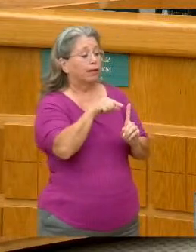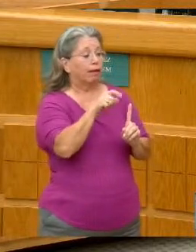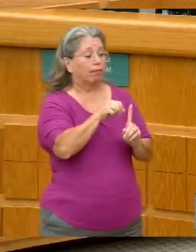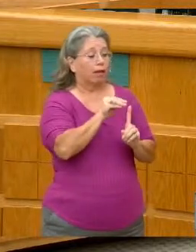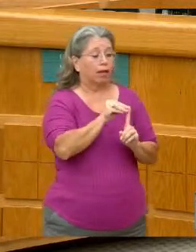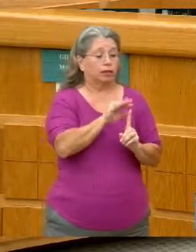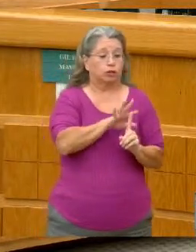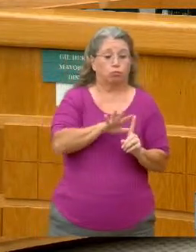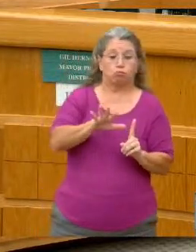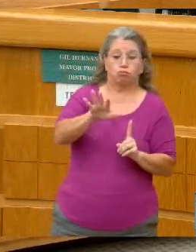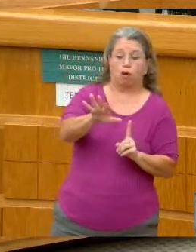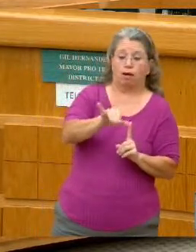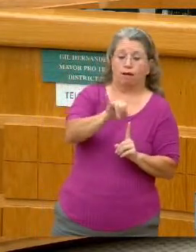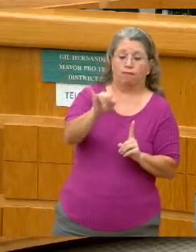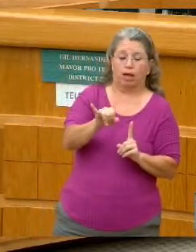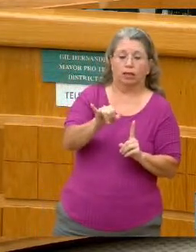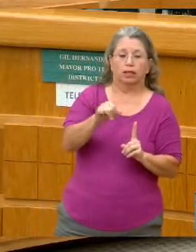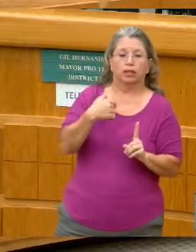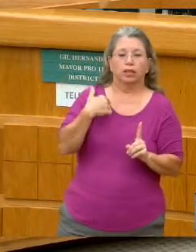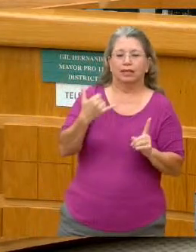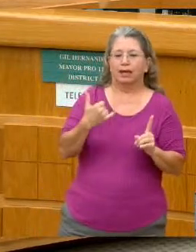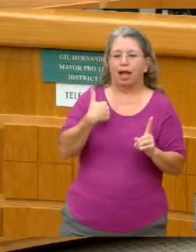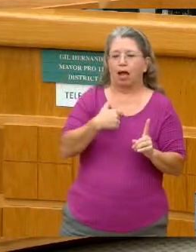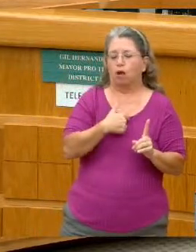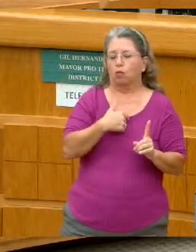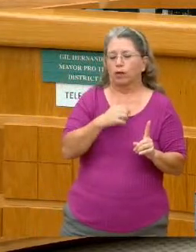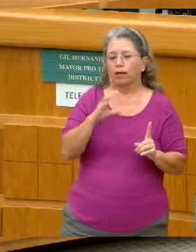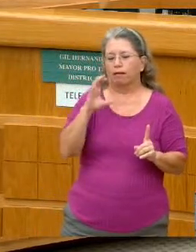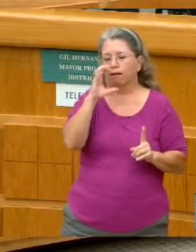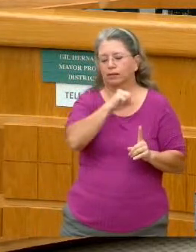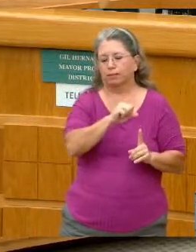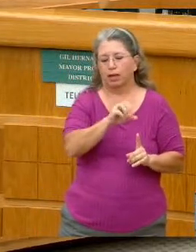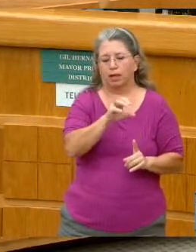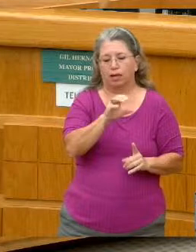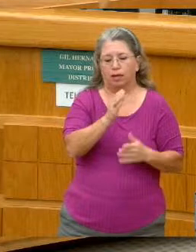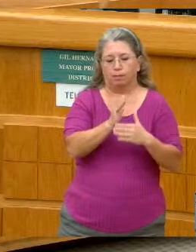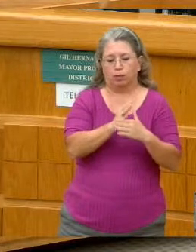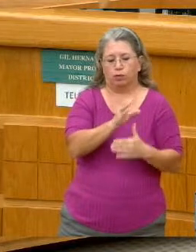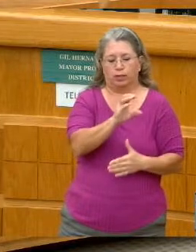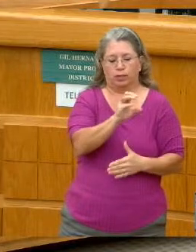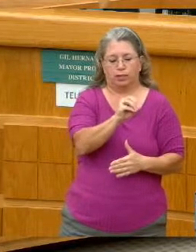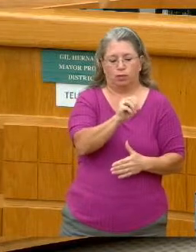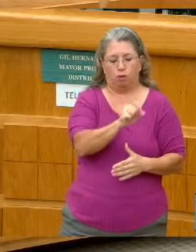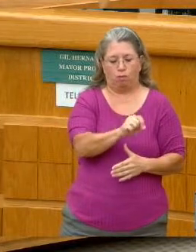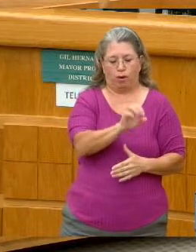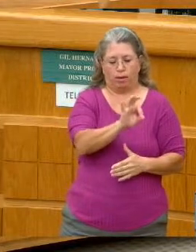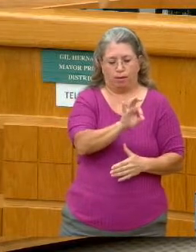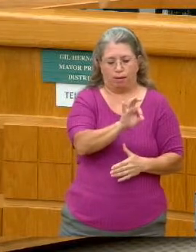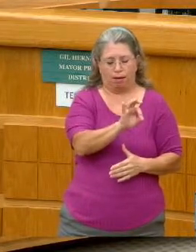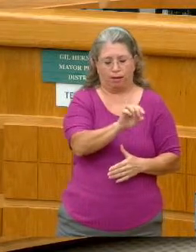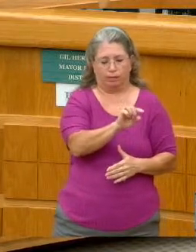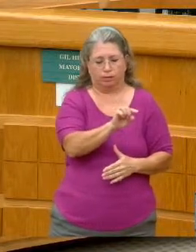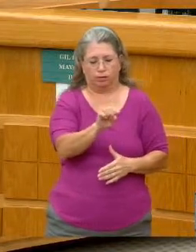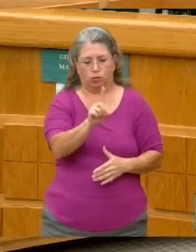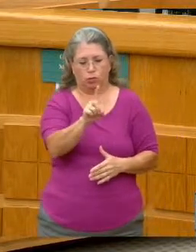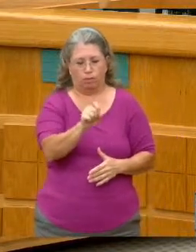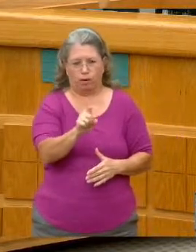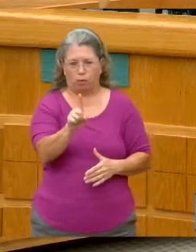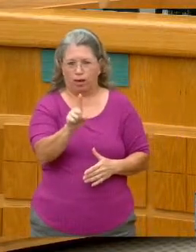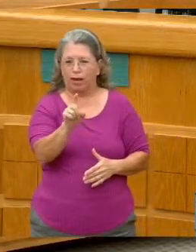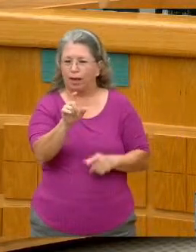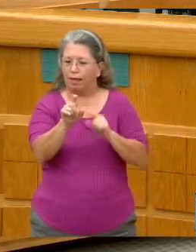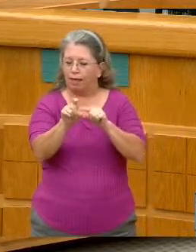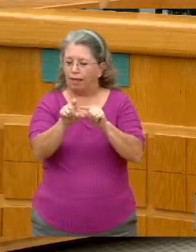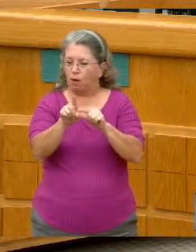0.9 and 1.1. So the 1.1 should concern you. because that's an increase from our